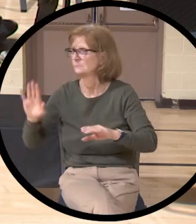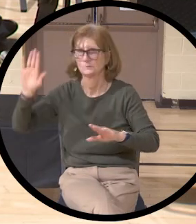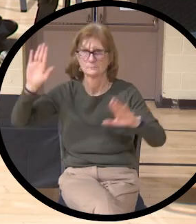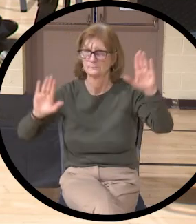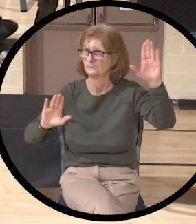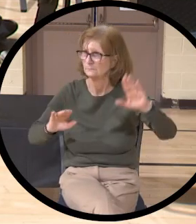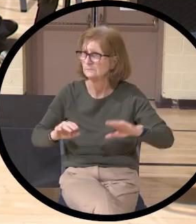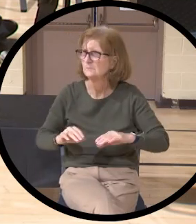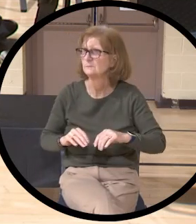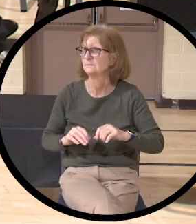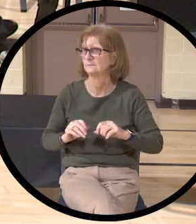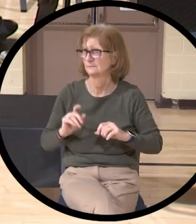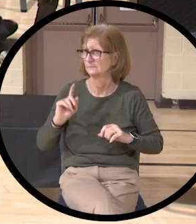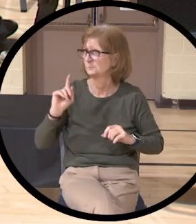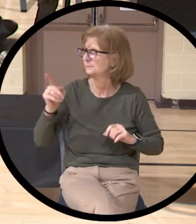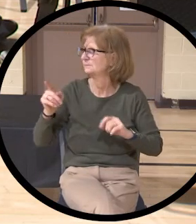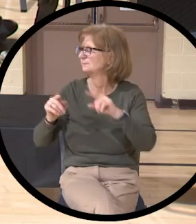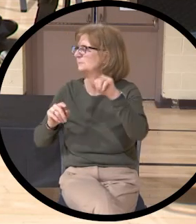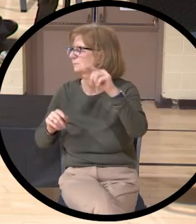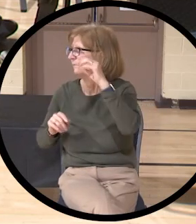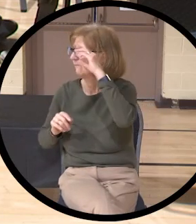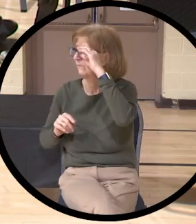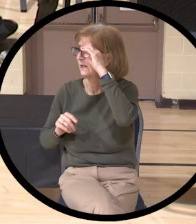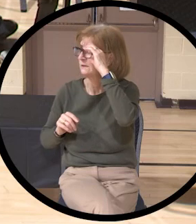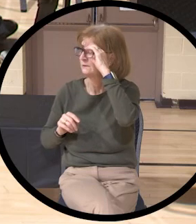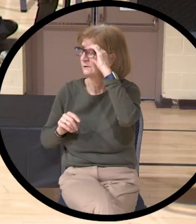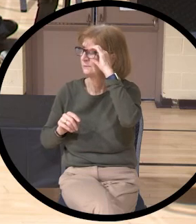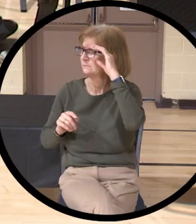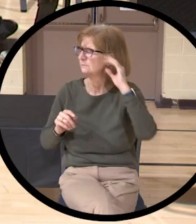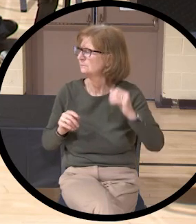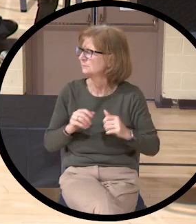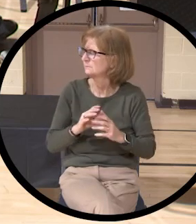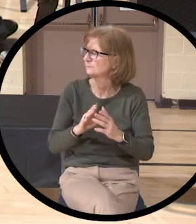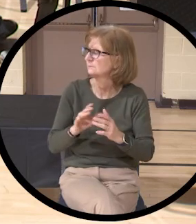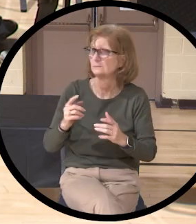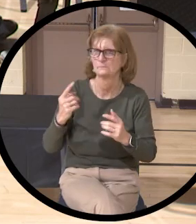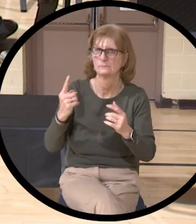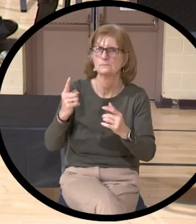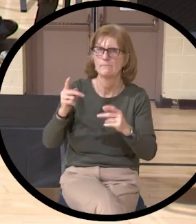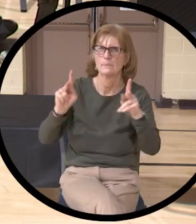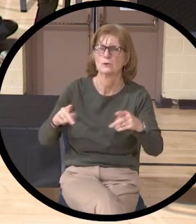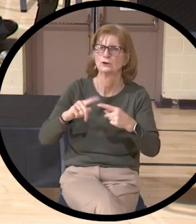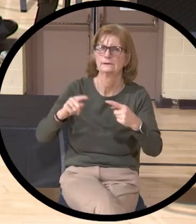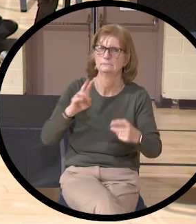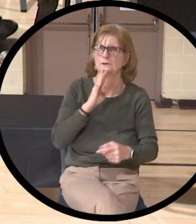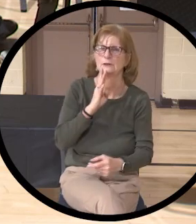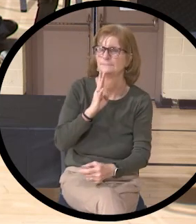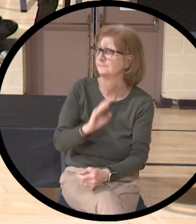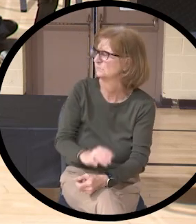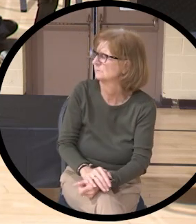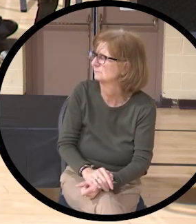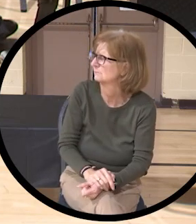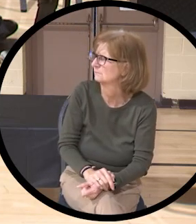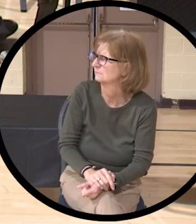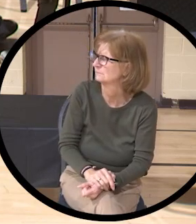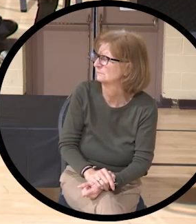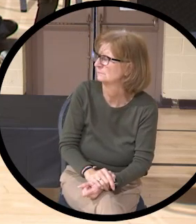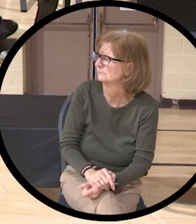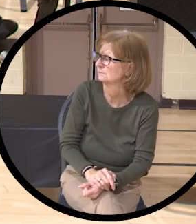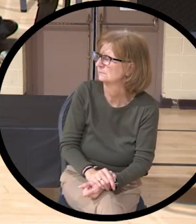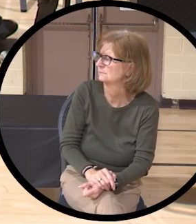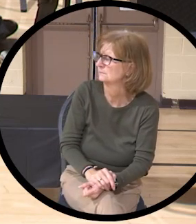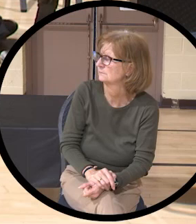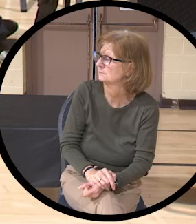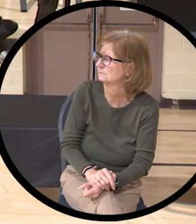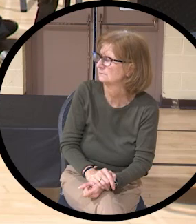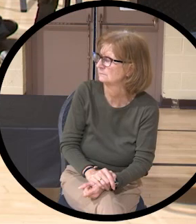we're going to go here and then go this way. So in terms of crosswalks, especially